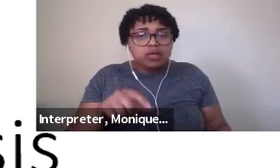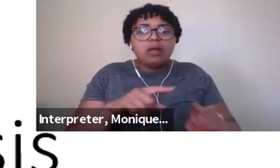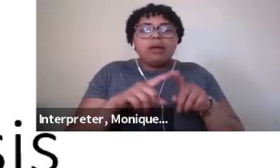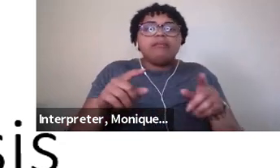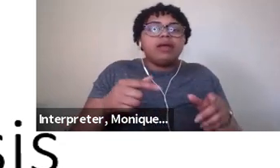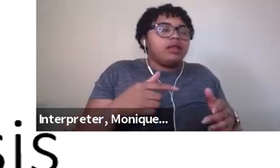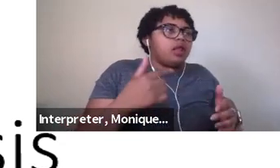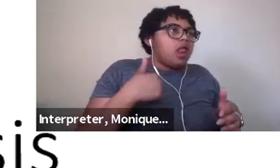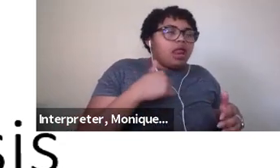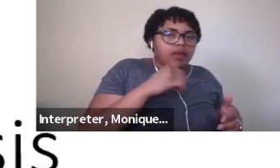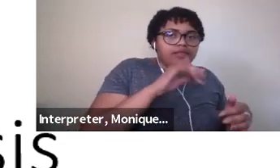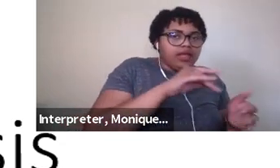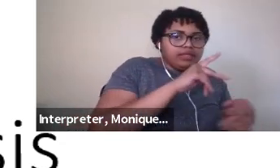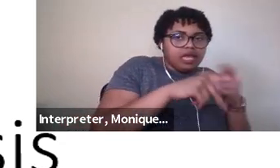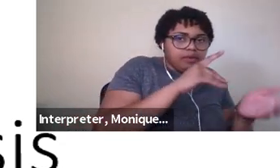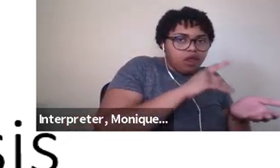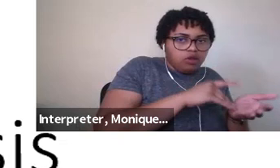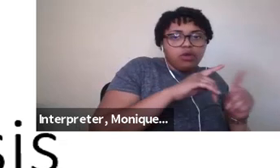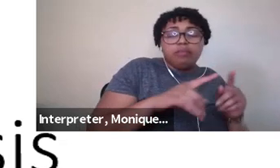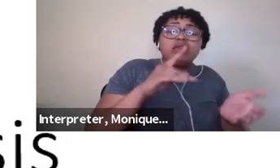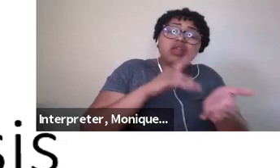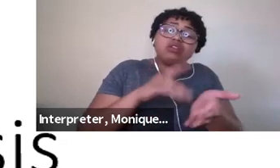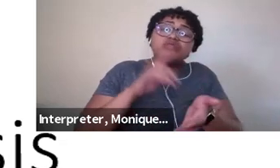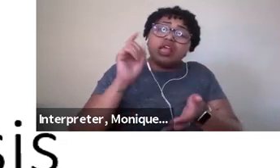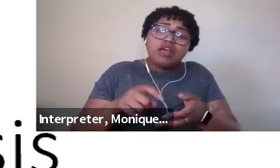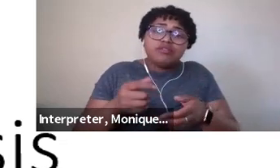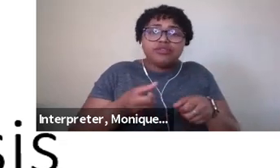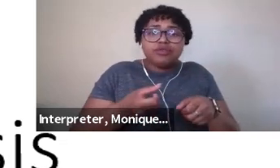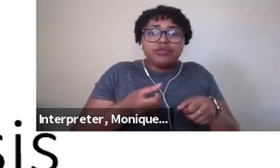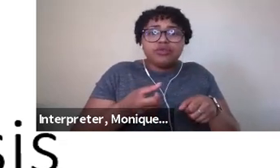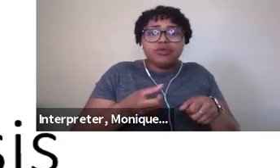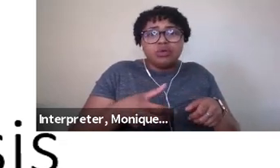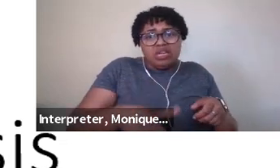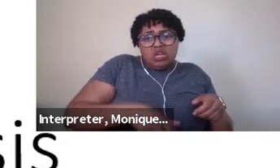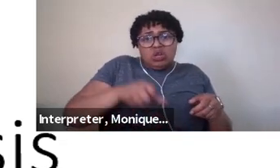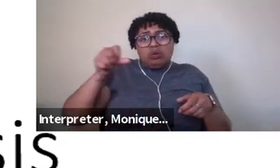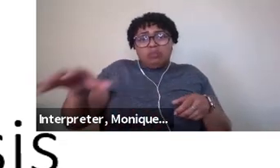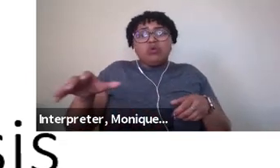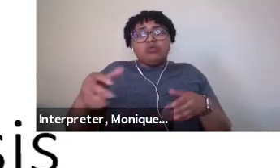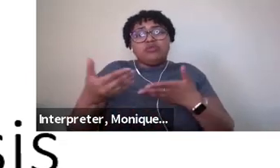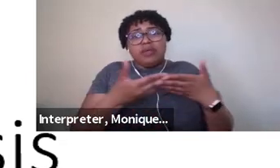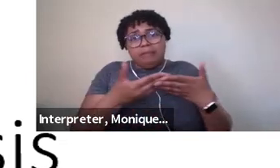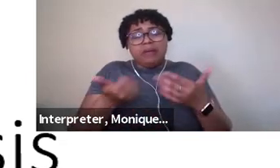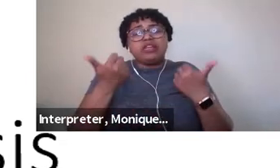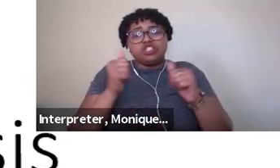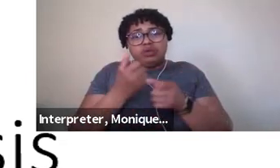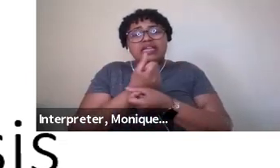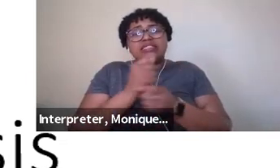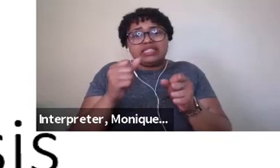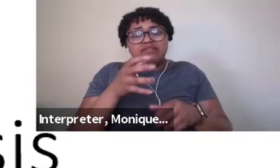not that type of physician, but physicians usually have to evacuate the fetus to try to save the mother. So we want to look at what